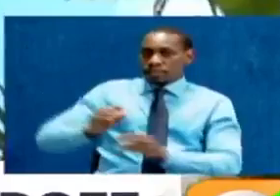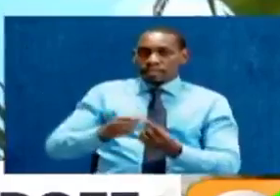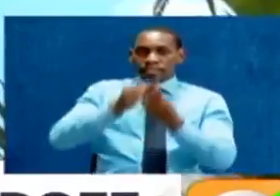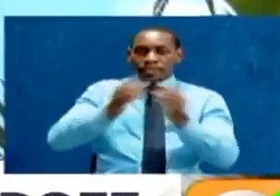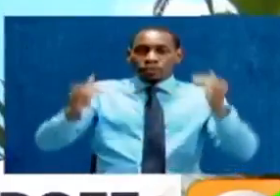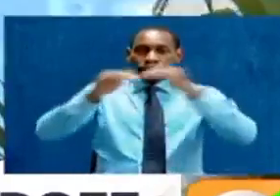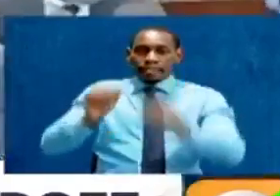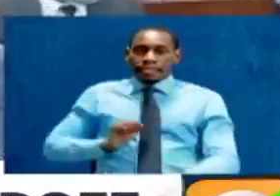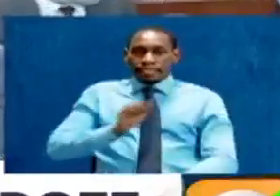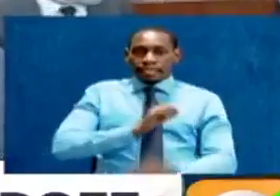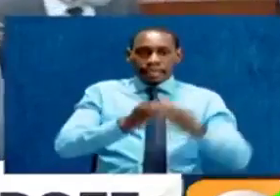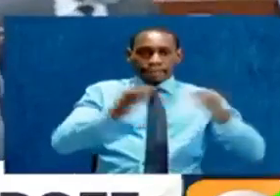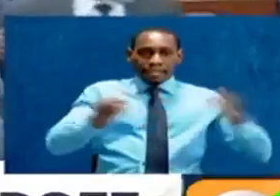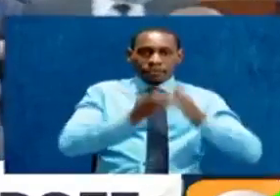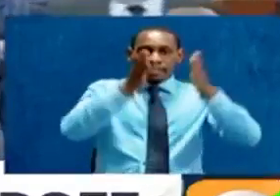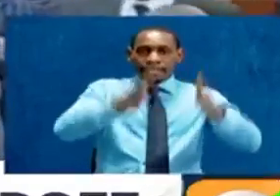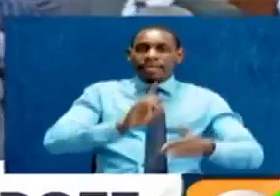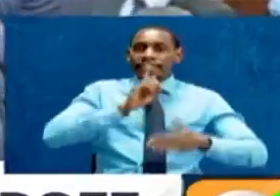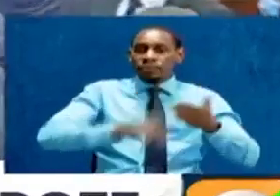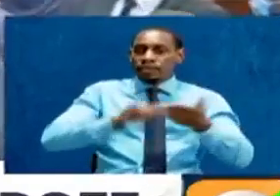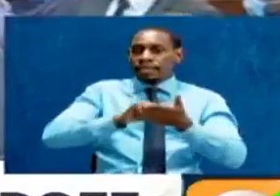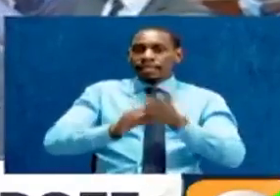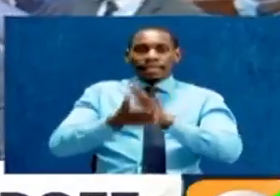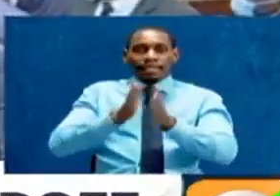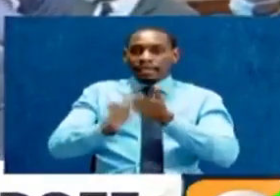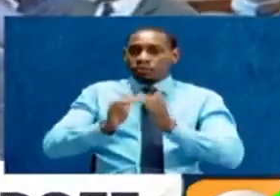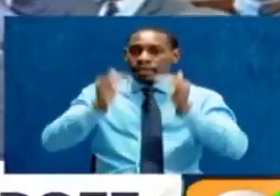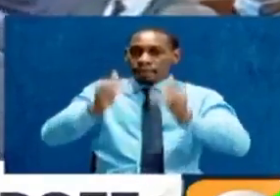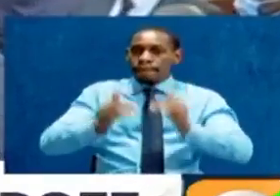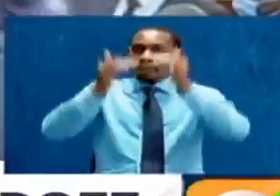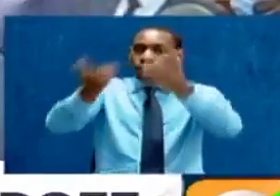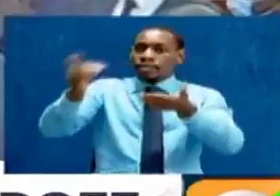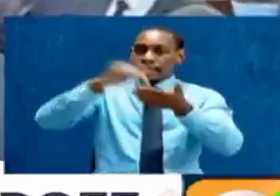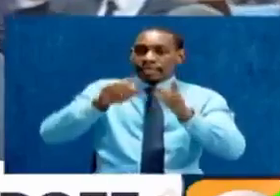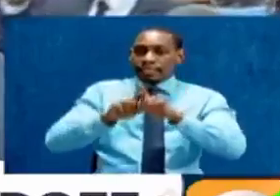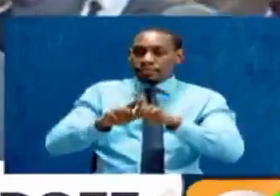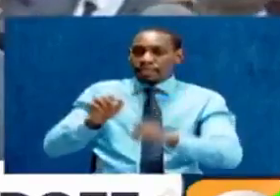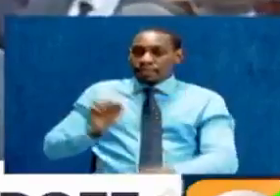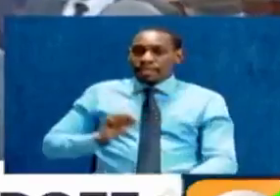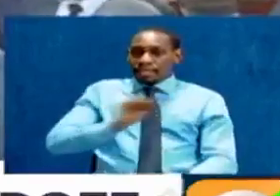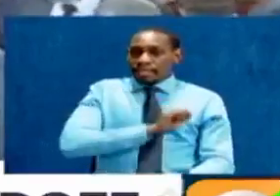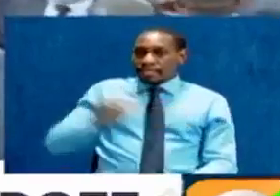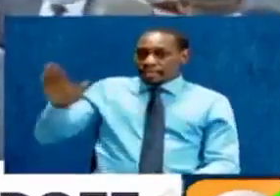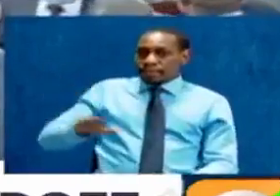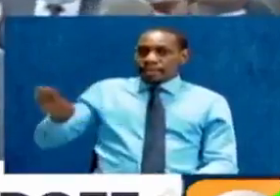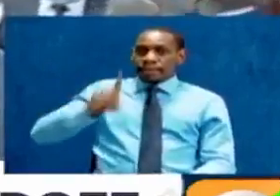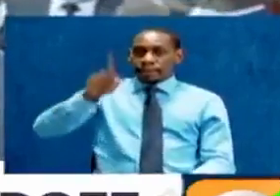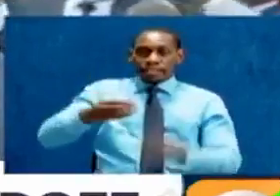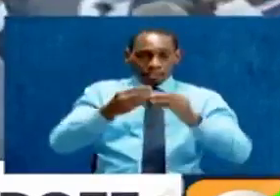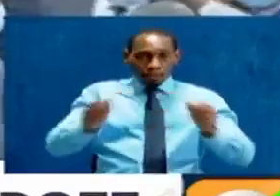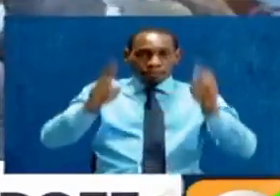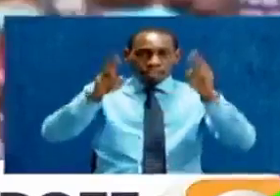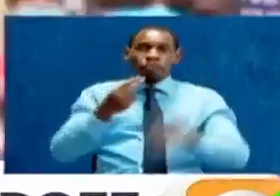Senate, Majority Leader Irungu Kang’ata says there will be no further adjournments and the House must bite the bullet on